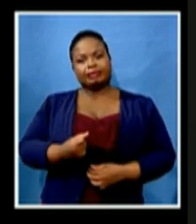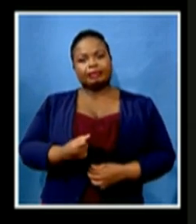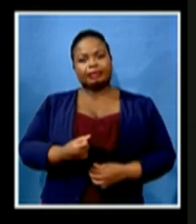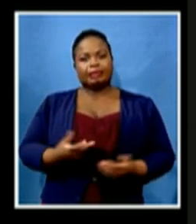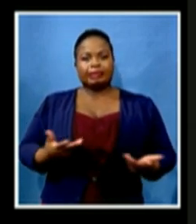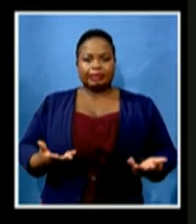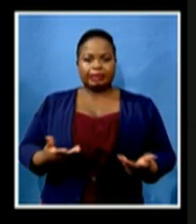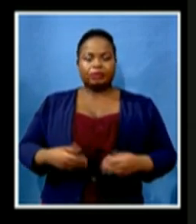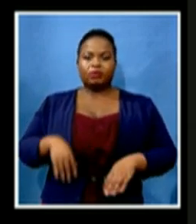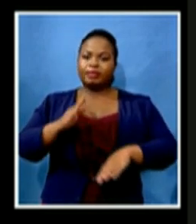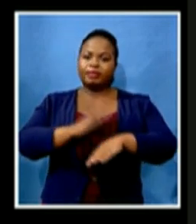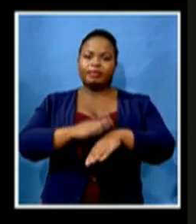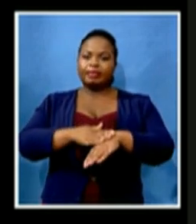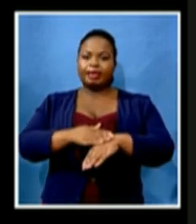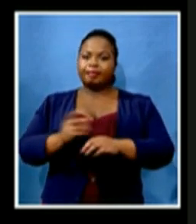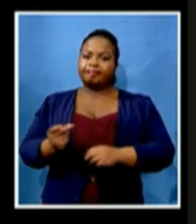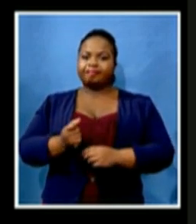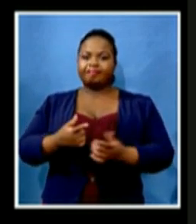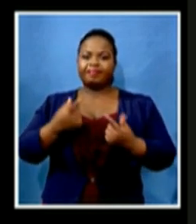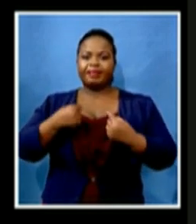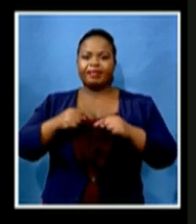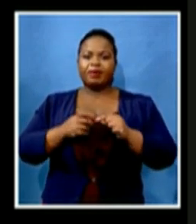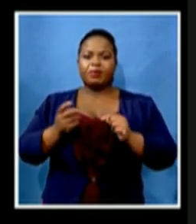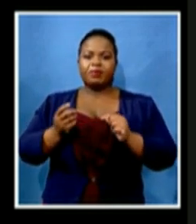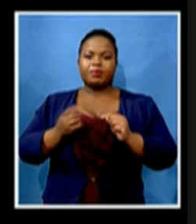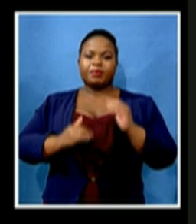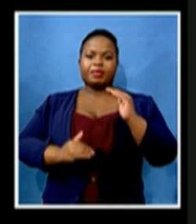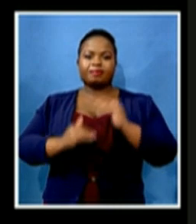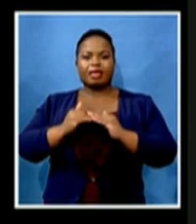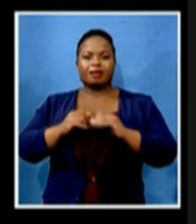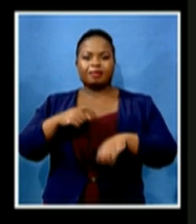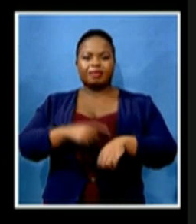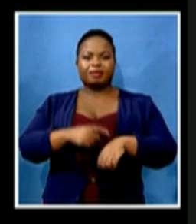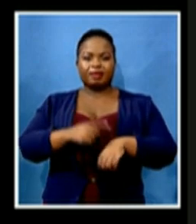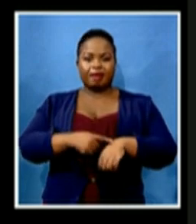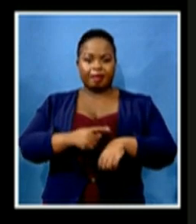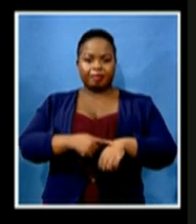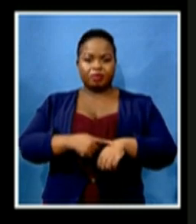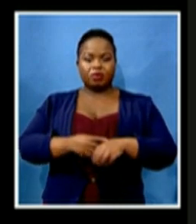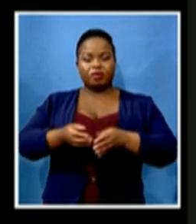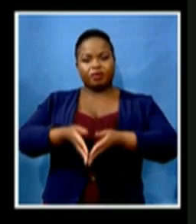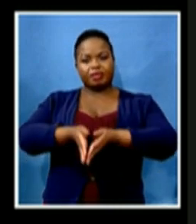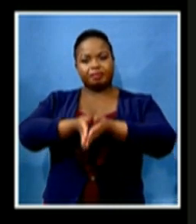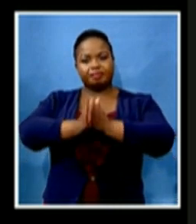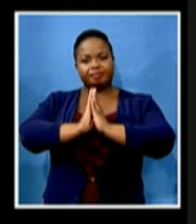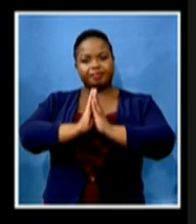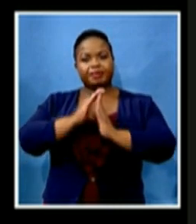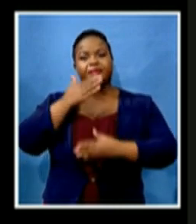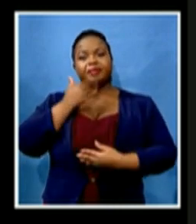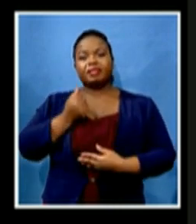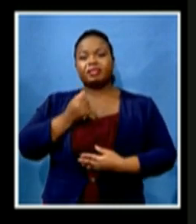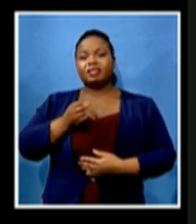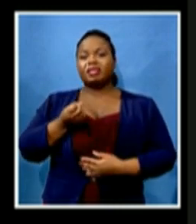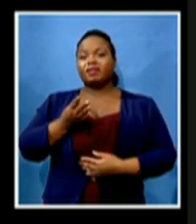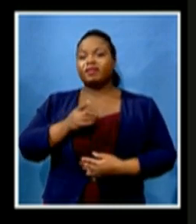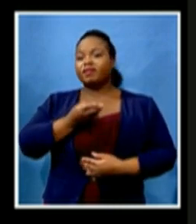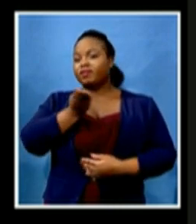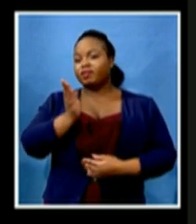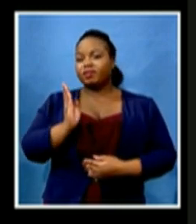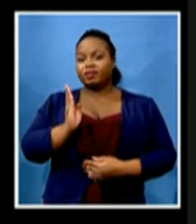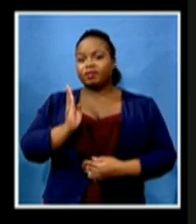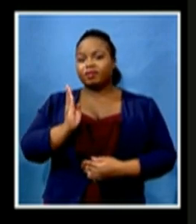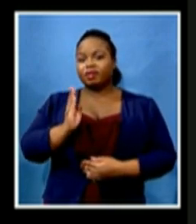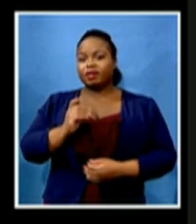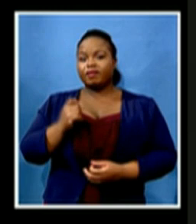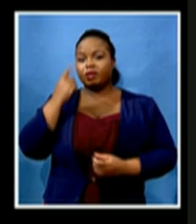So if I can ask that those who would like to ask questions raise their hands. We won't be able